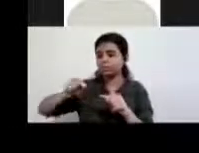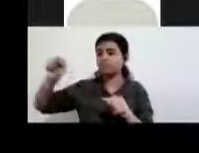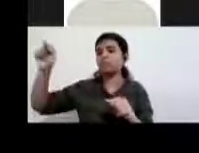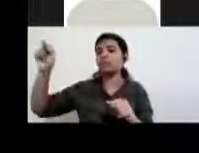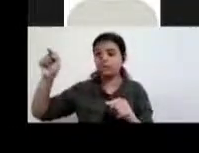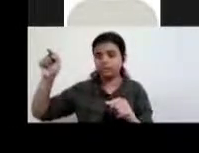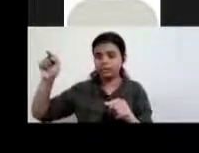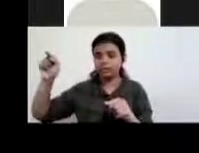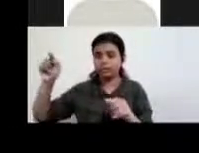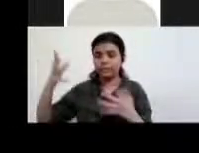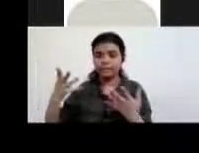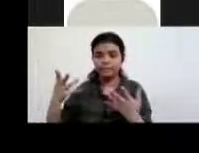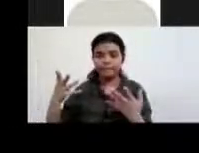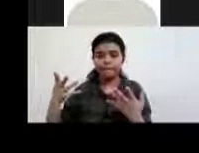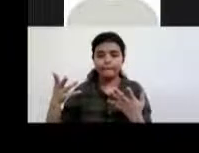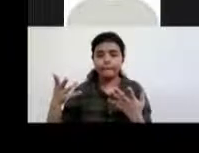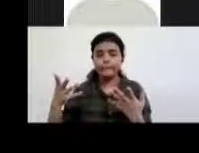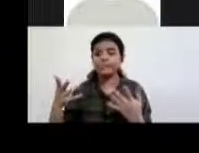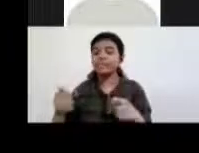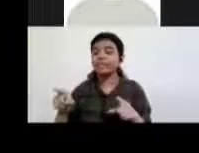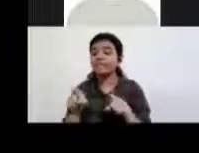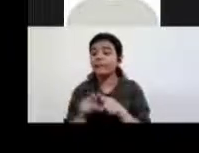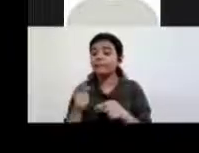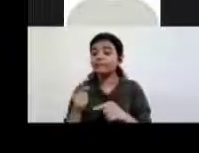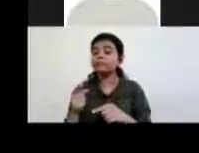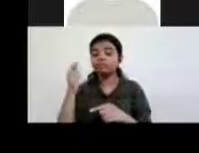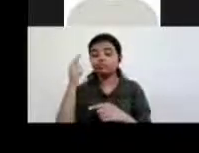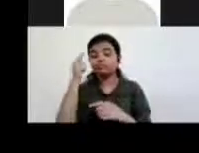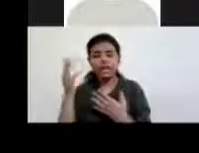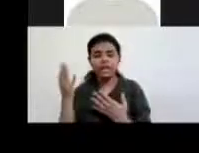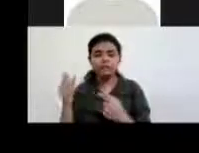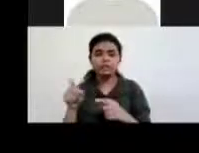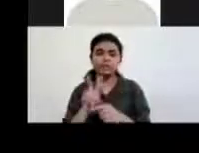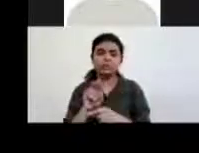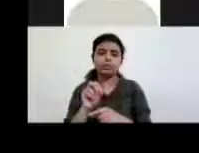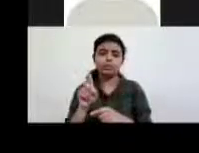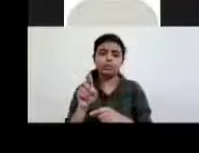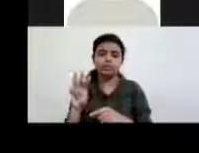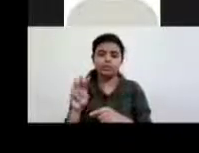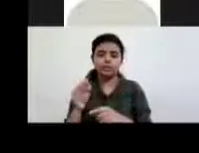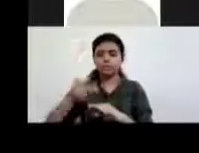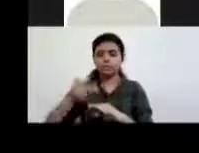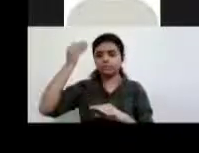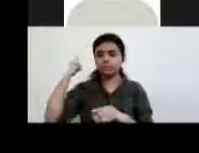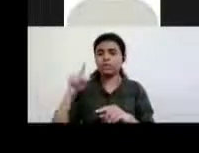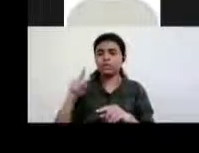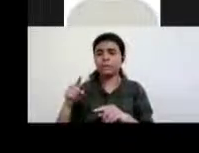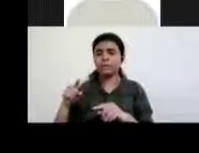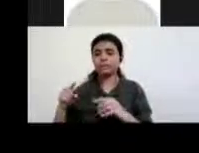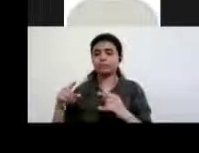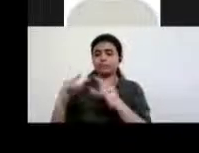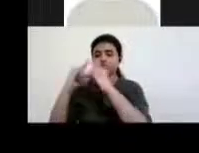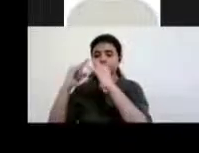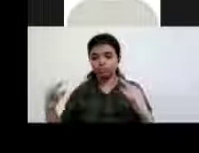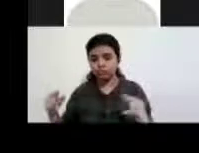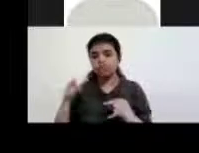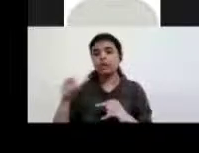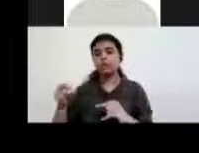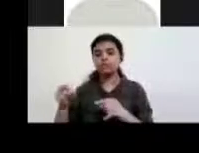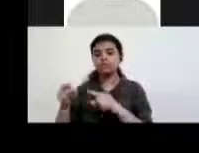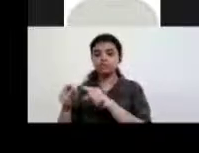There is expected that in 2030 we will take over from Japan, being the